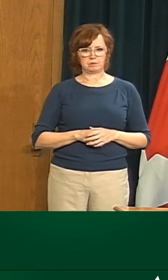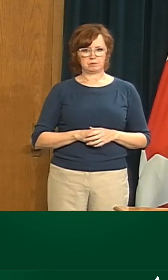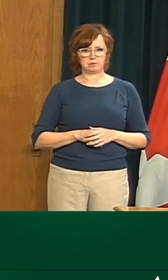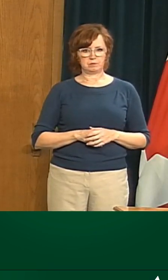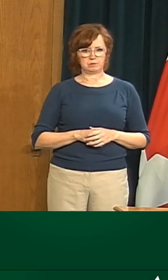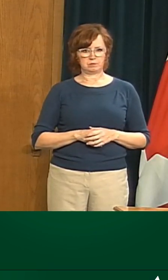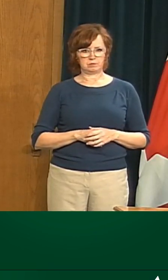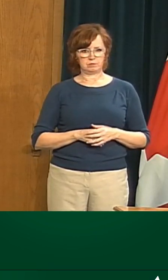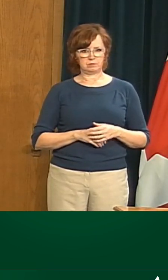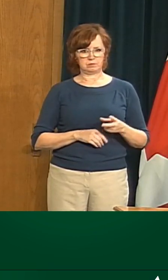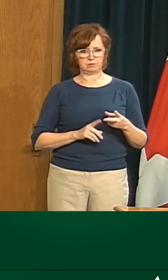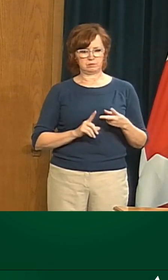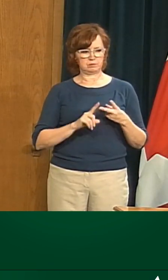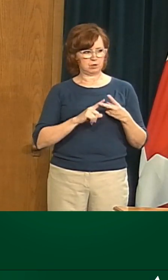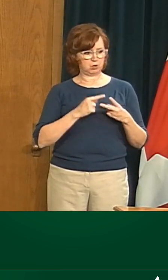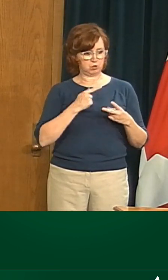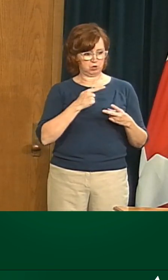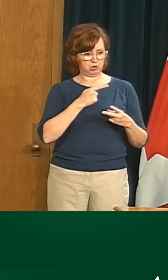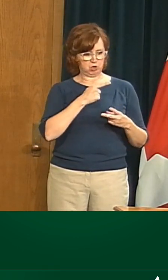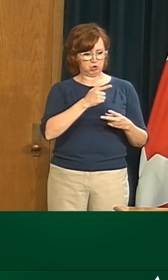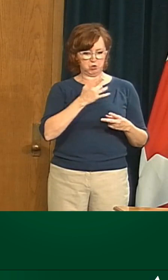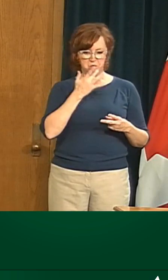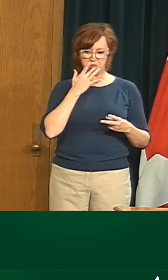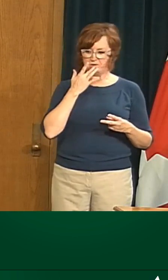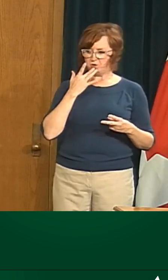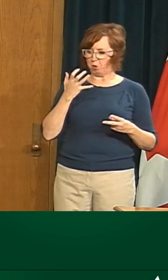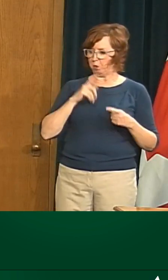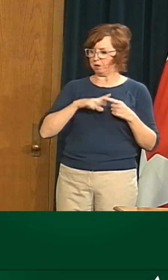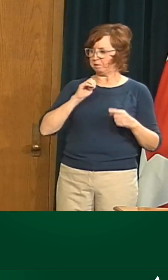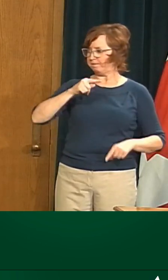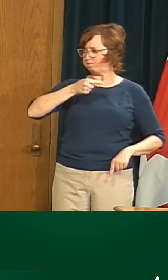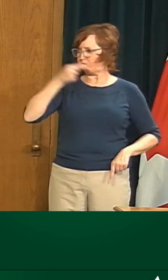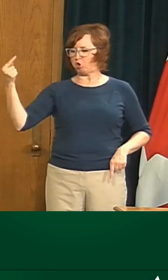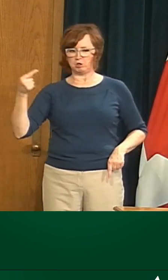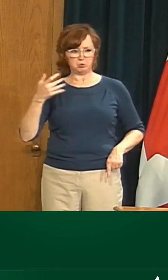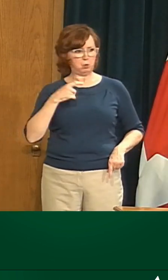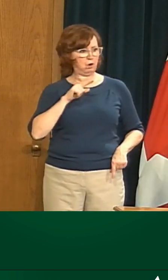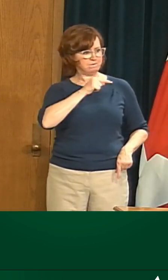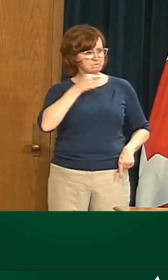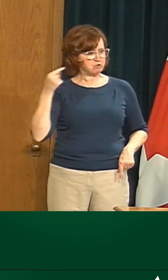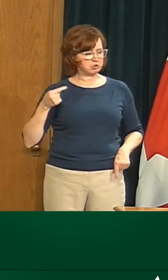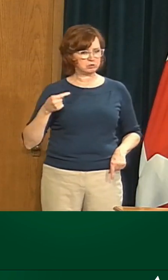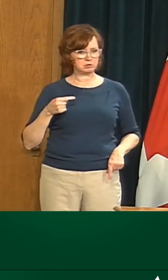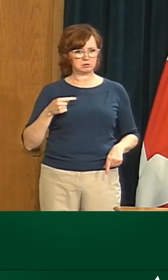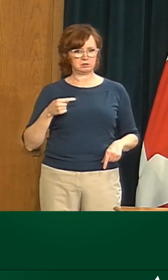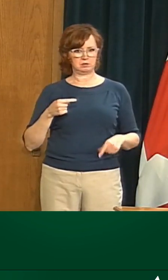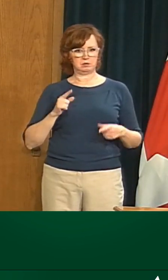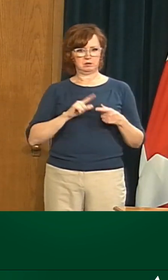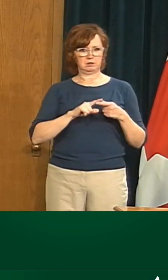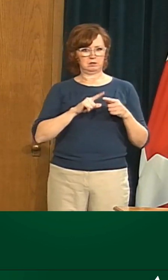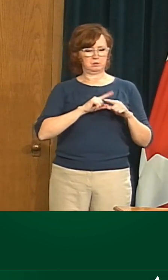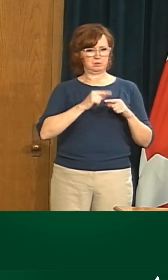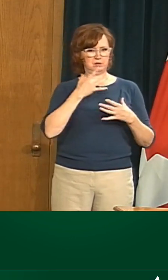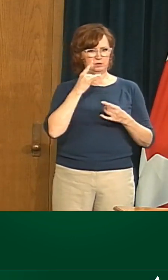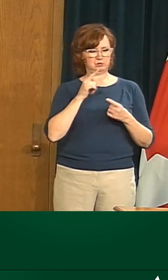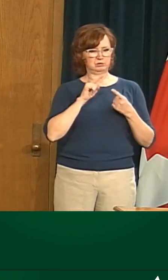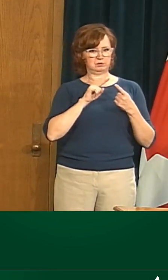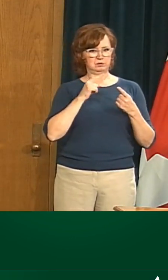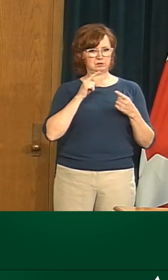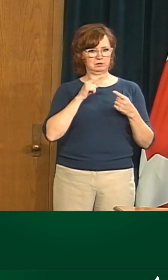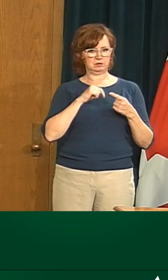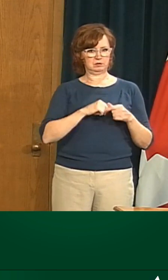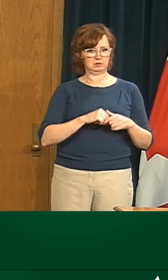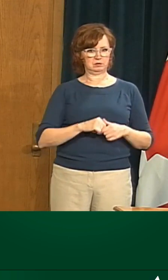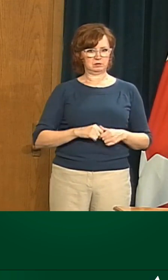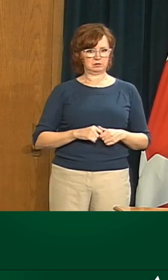Because again, to Arthur's point, Saskatchewan seems to be the first province coming out with a detailed list, timelines when these restrictions are going to be lifted.